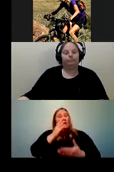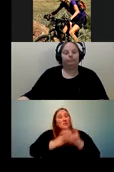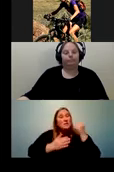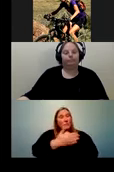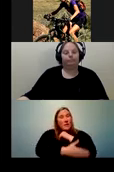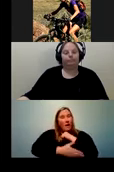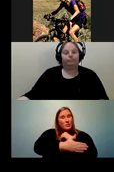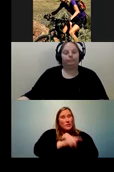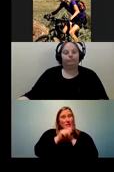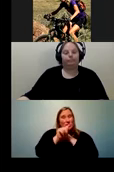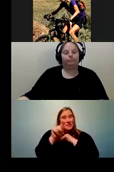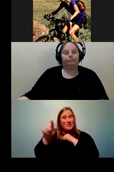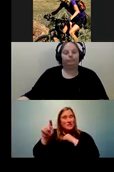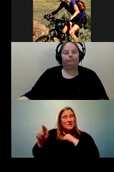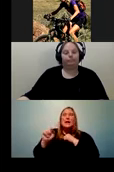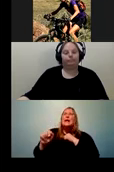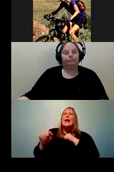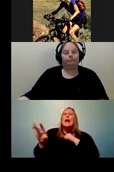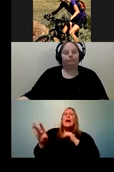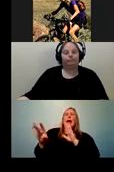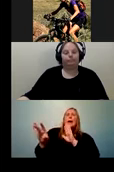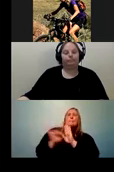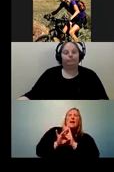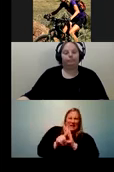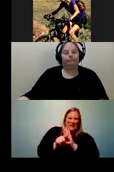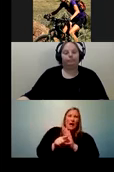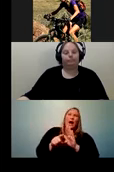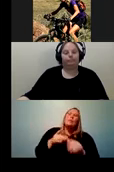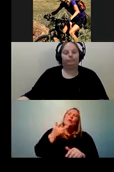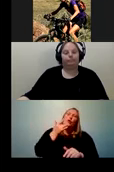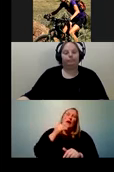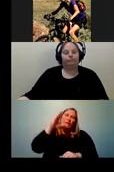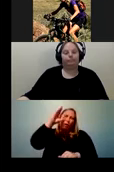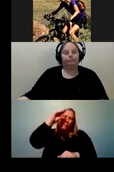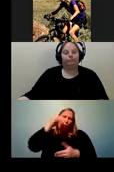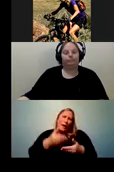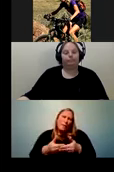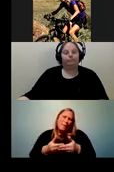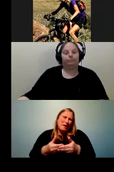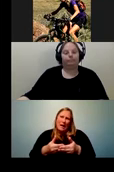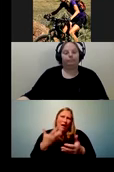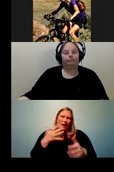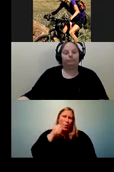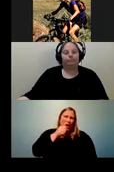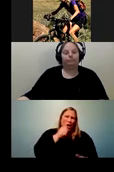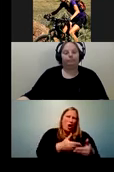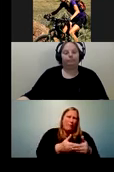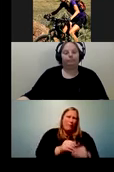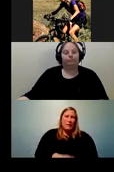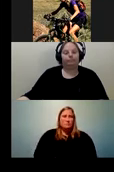to pre-choose male versus female babies? Oh, what if you could enhance those babies?